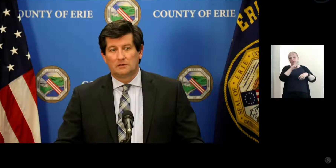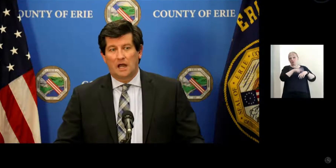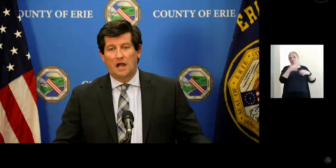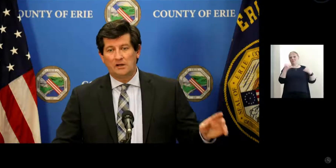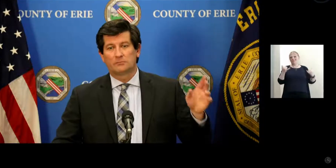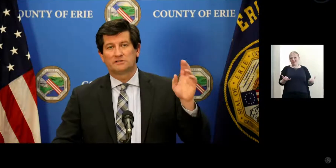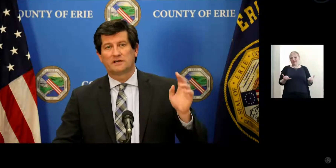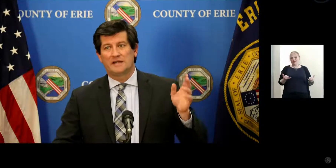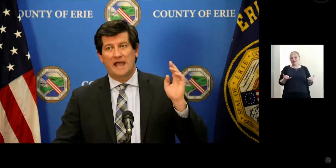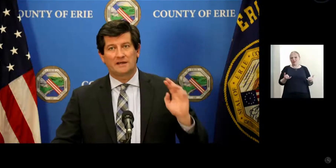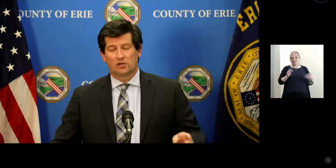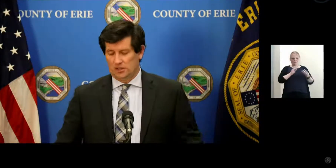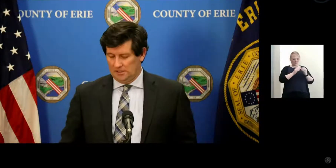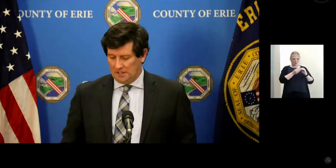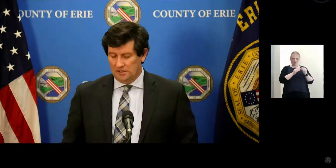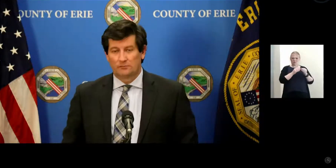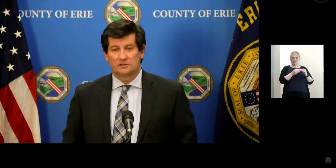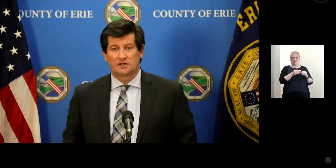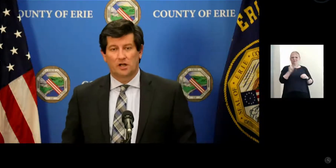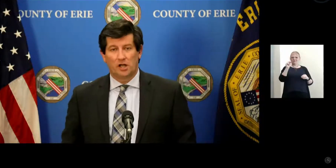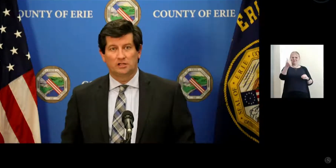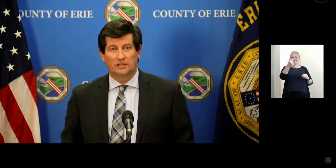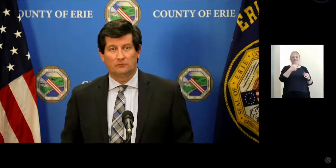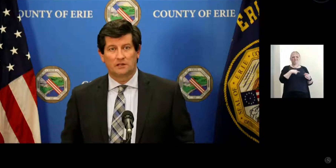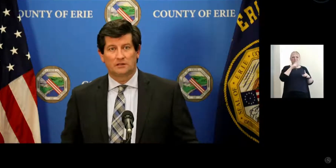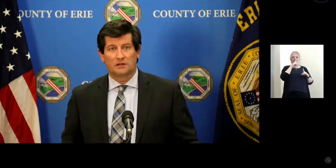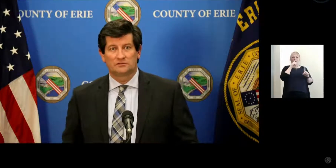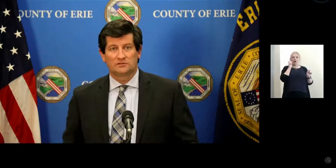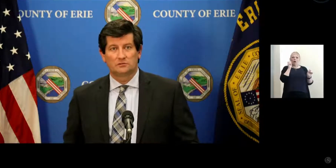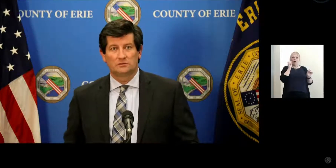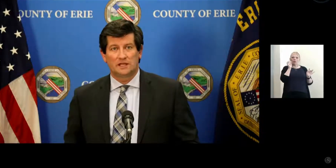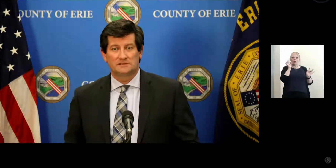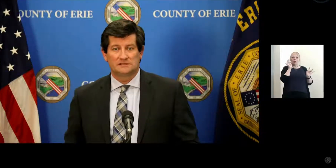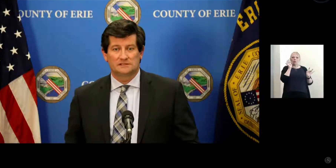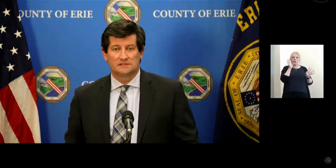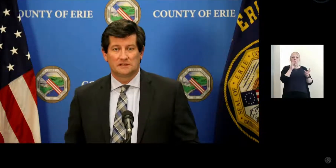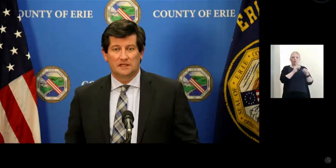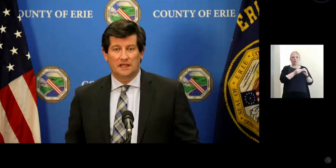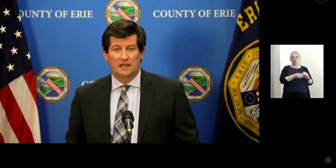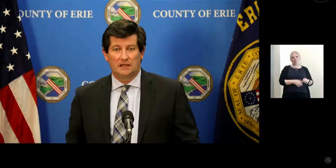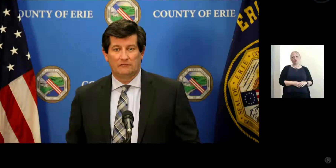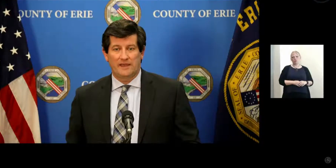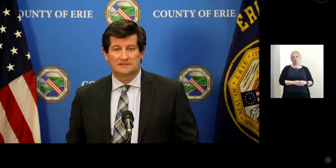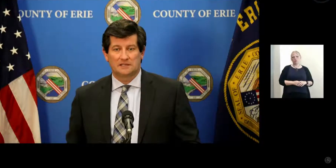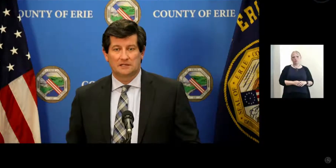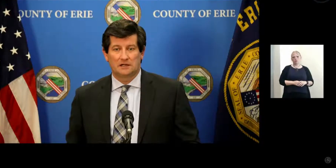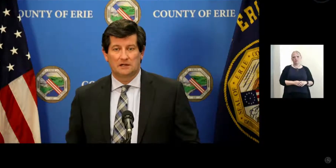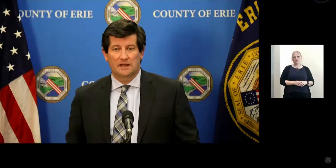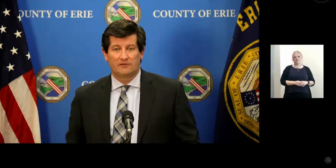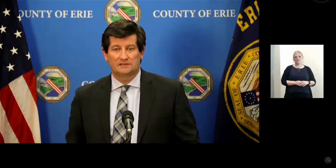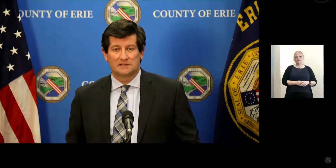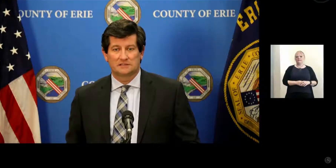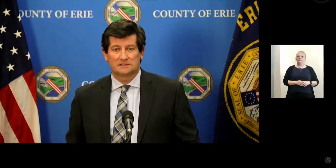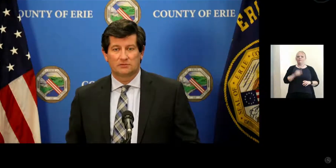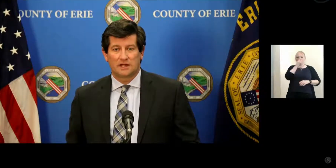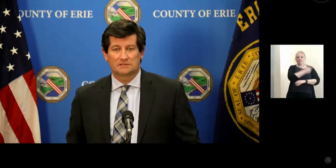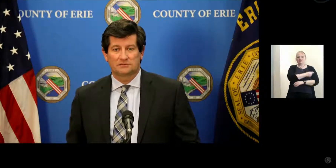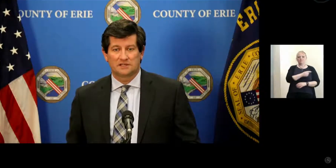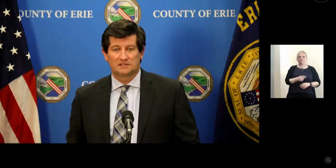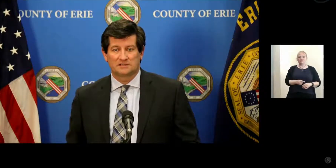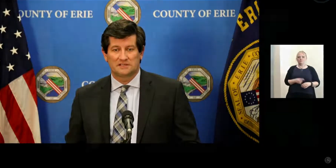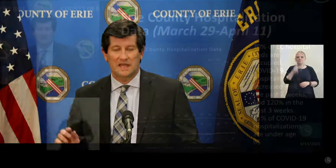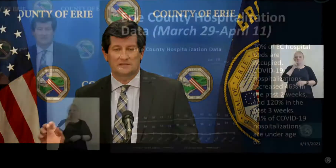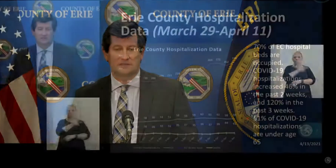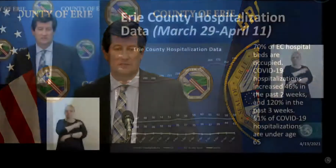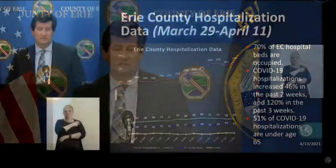Our numbers are not good. Our numbers are ugly when it comes to cases or not vaccinations, but hospitalizations